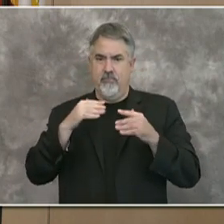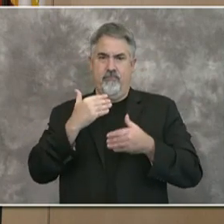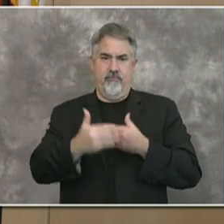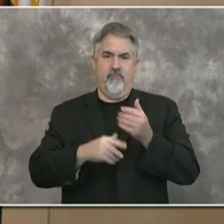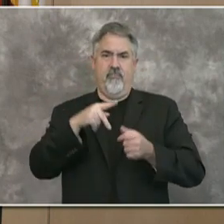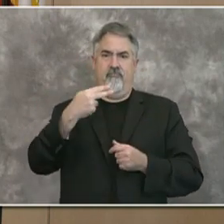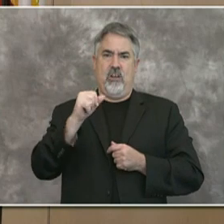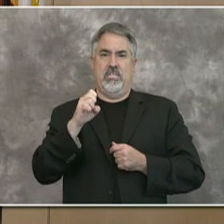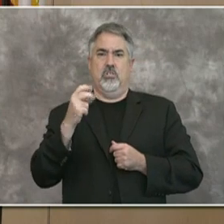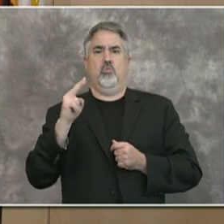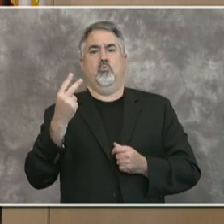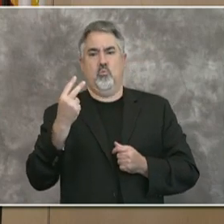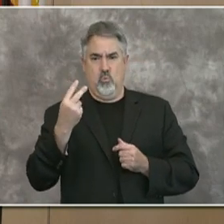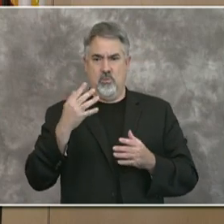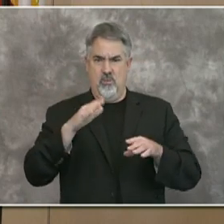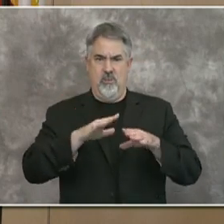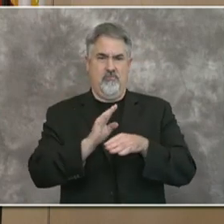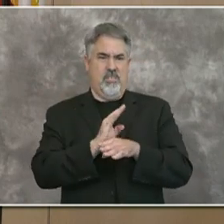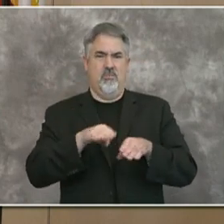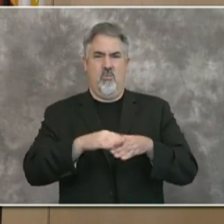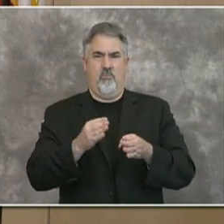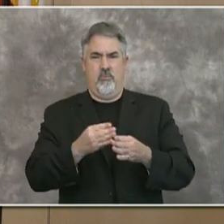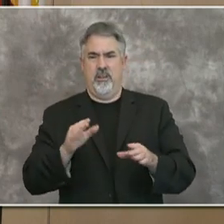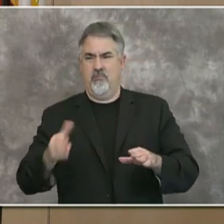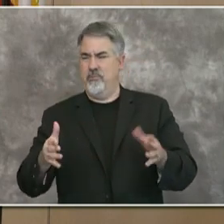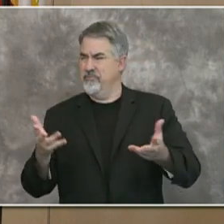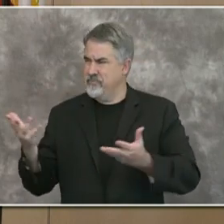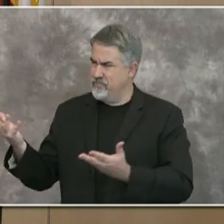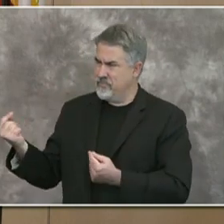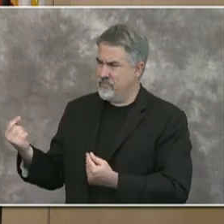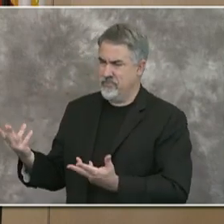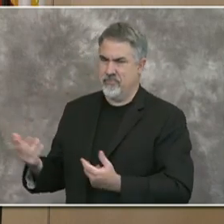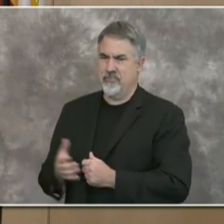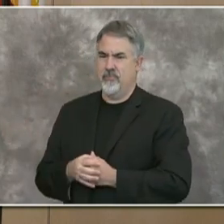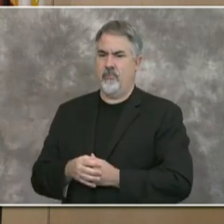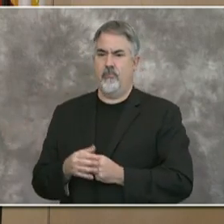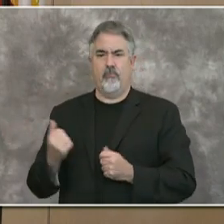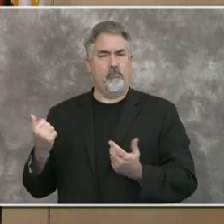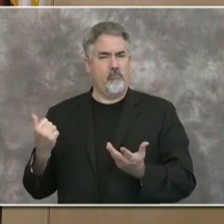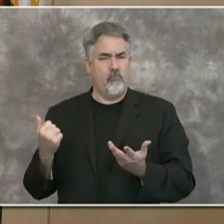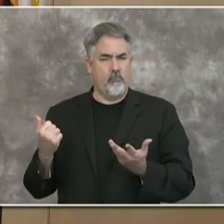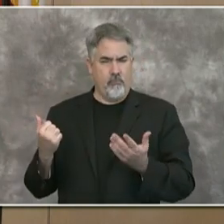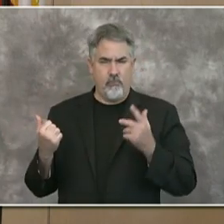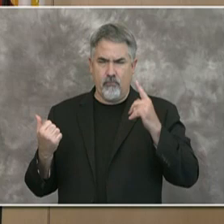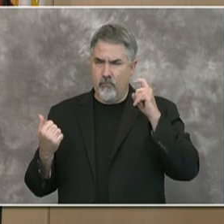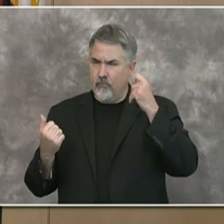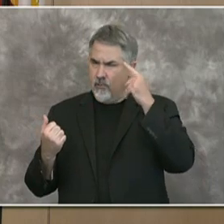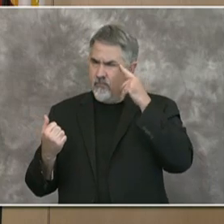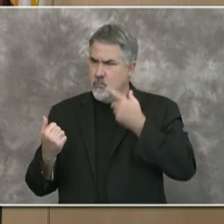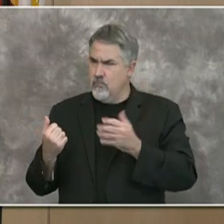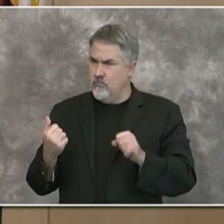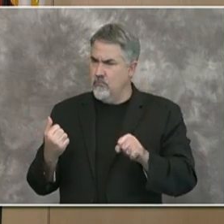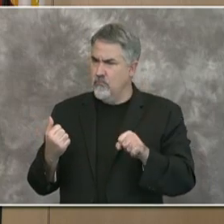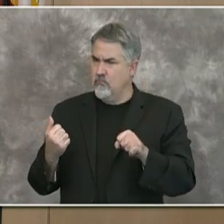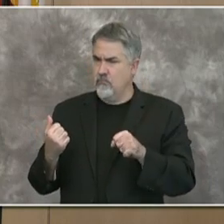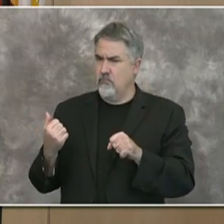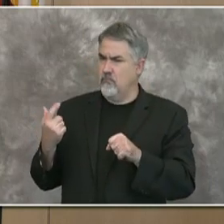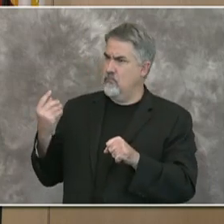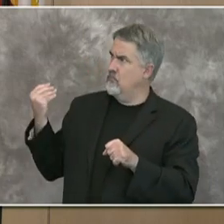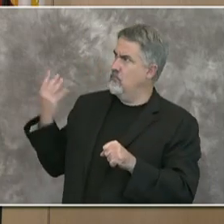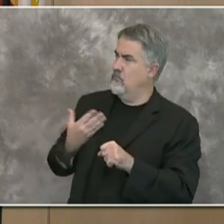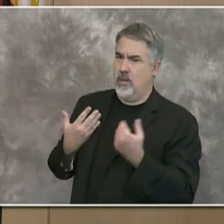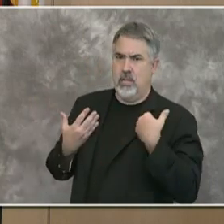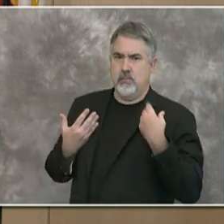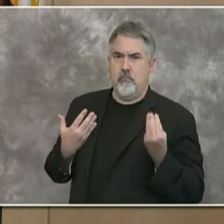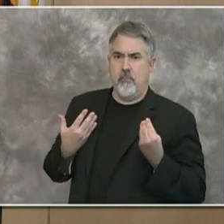reopen? Well, the governor has given, at least what we were told on Monday,